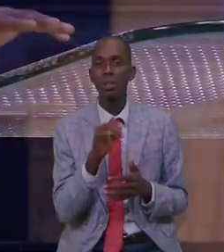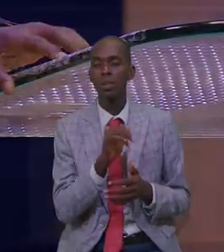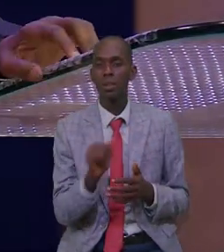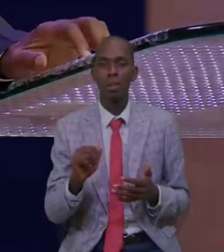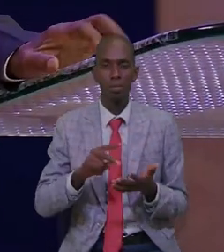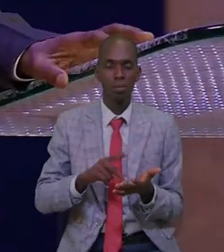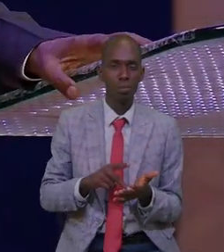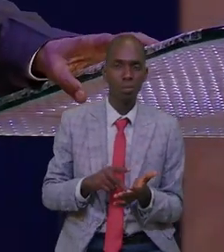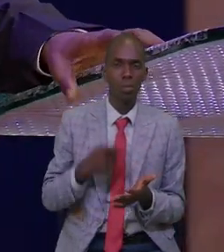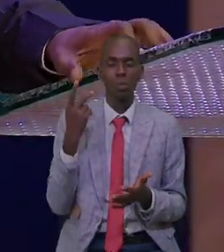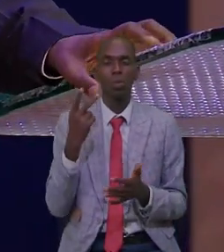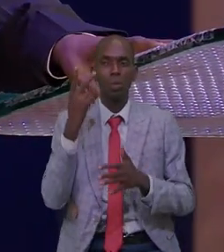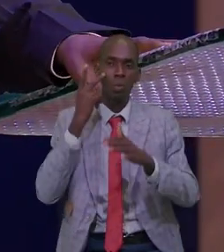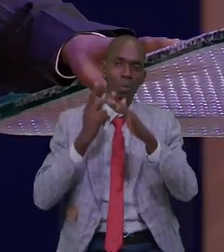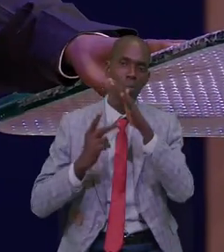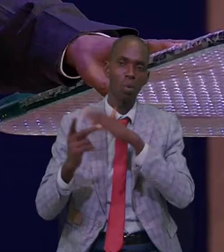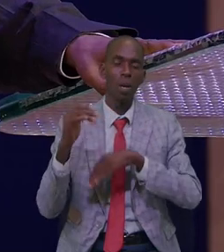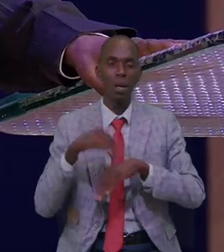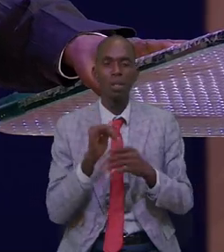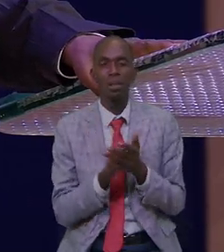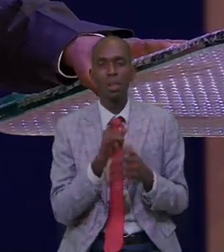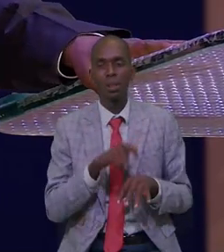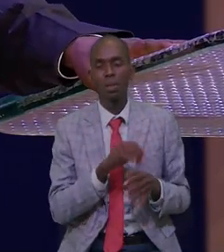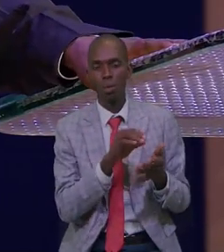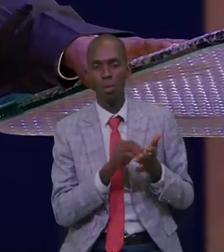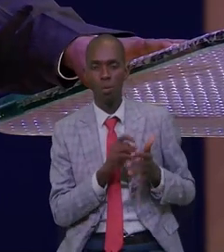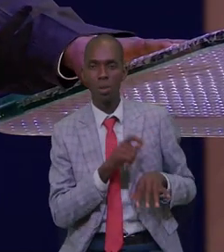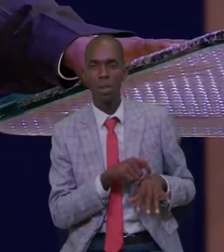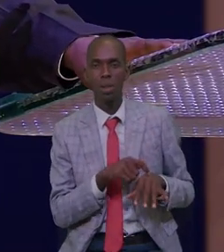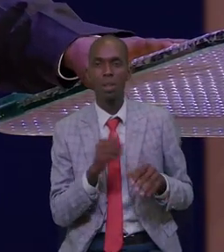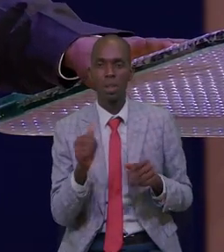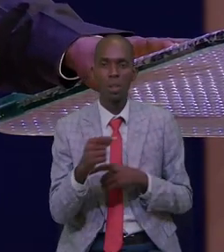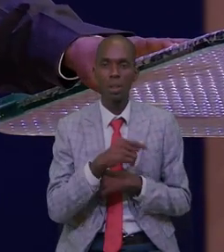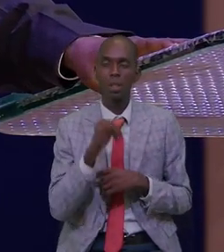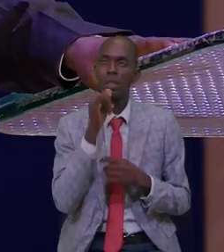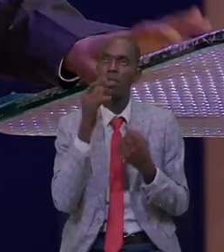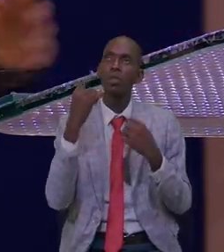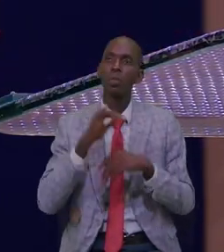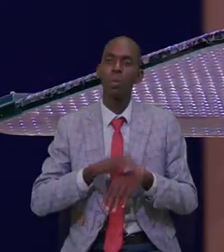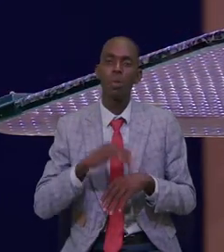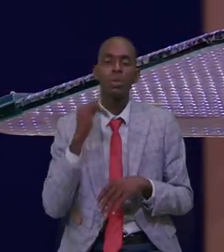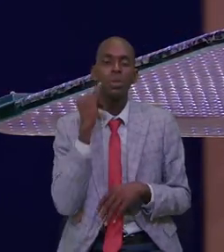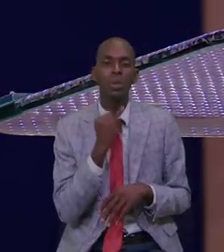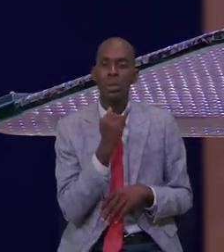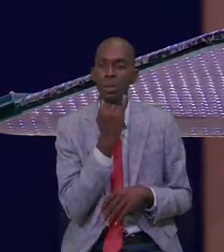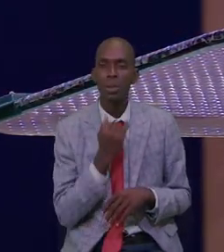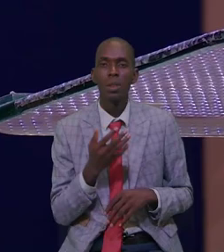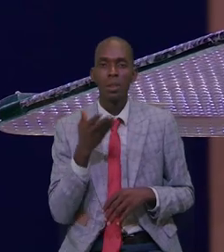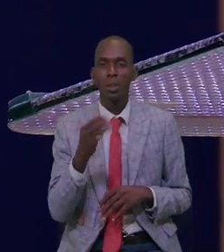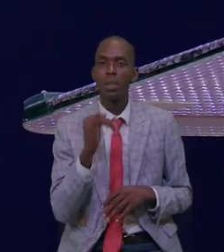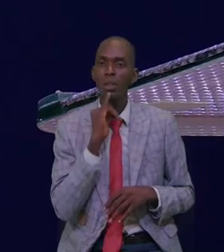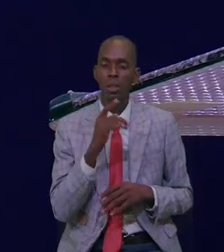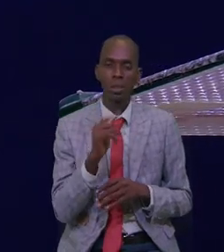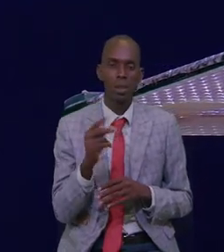double pronged prophecy. At that time in their own land, a day was coming upon Israel of devastation. There's a second part